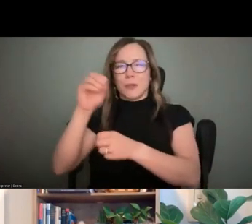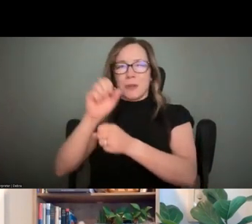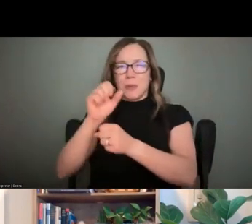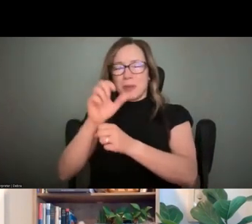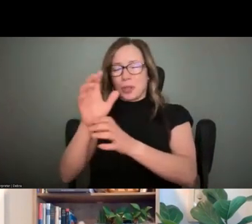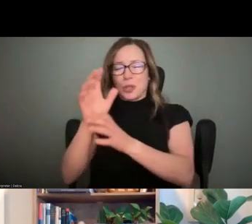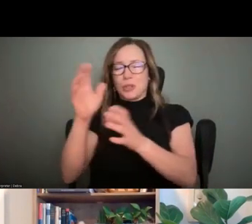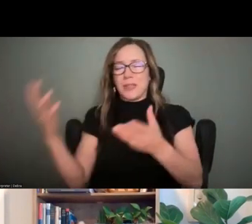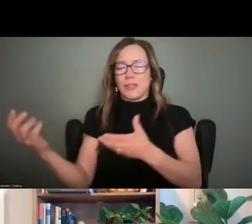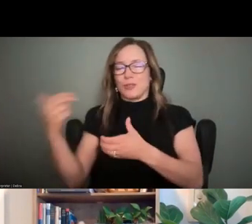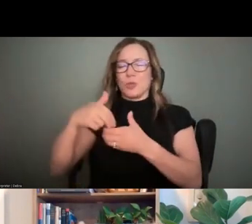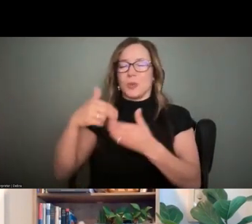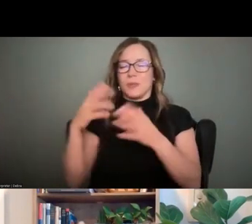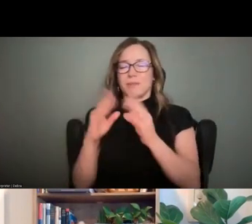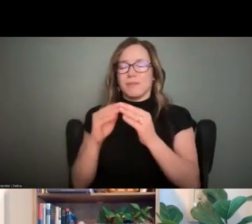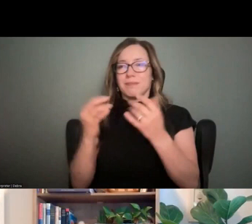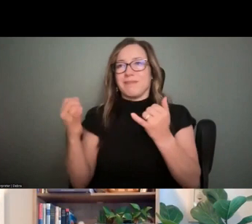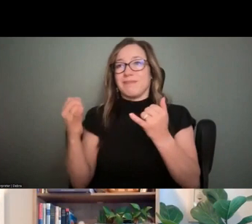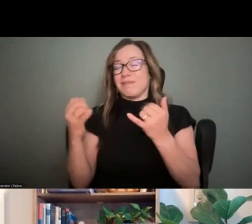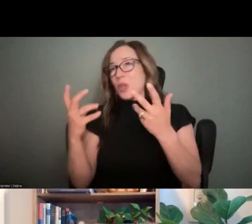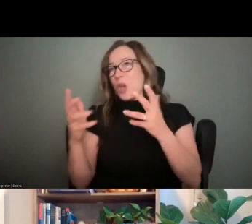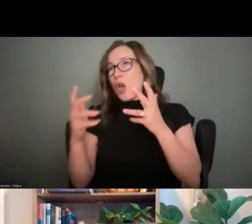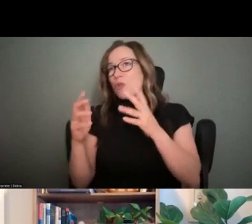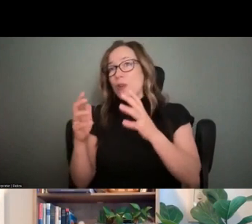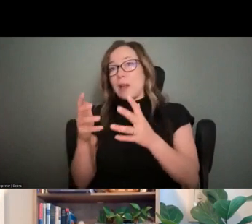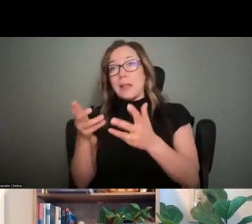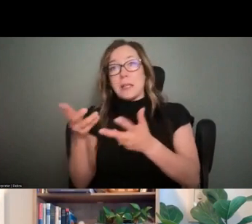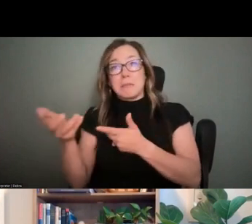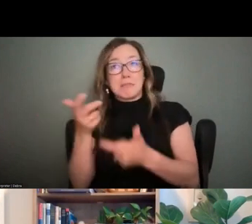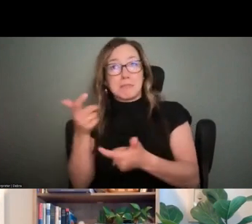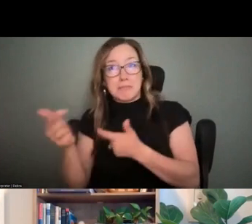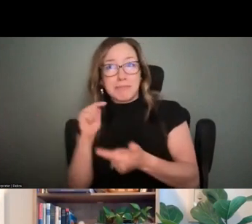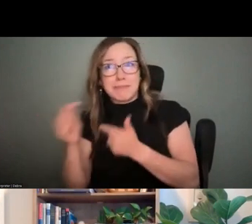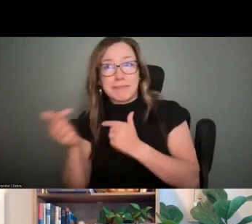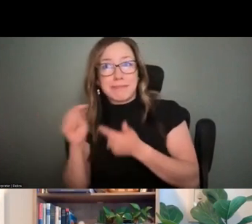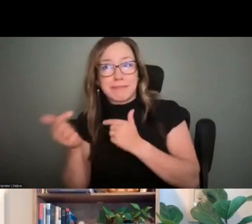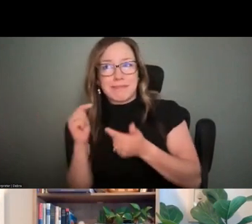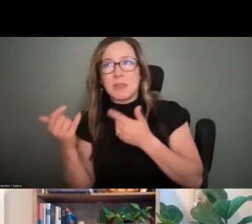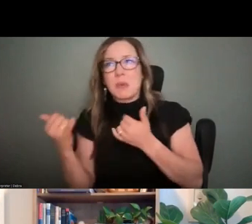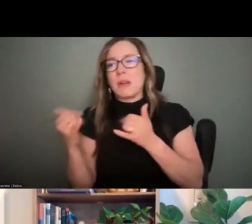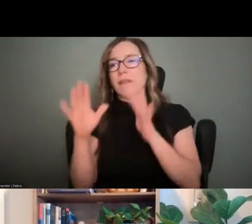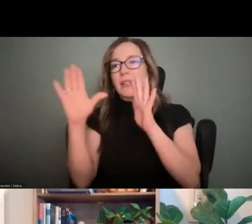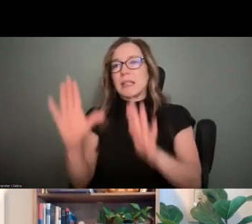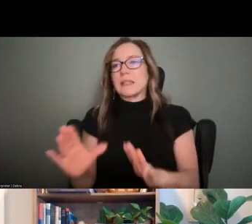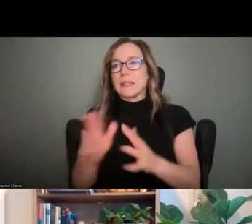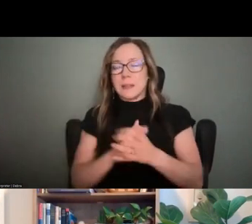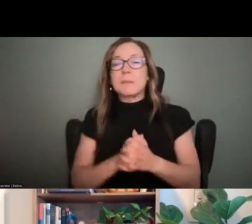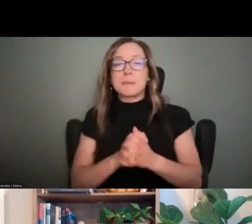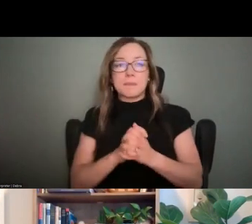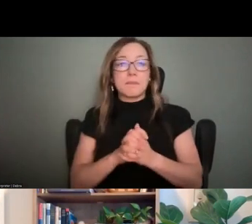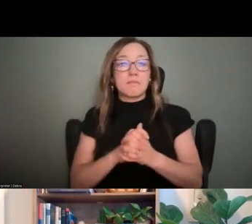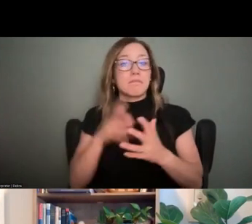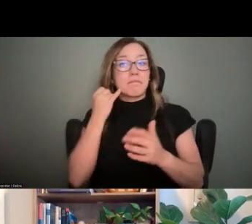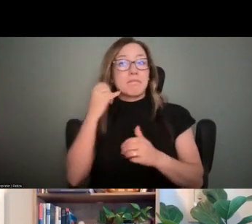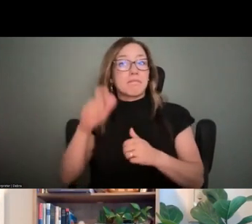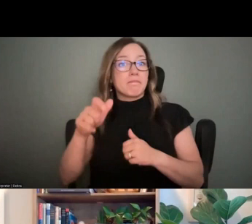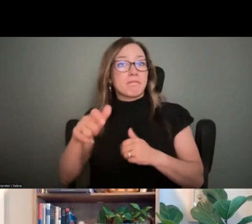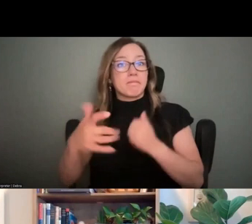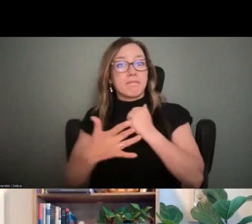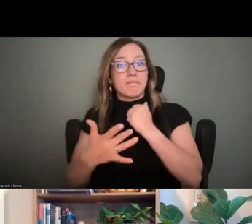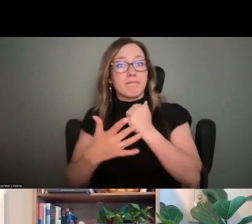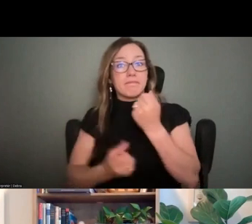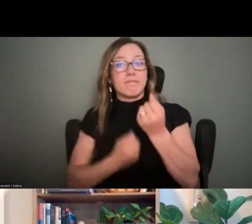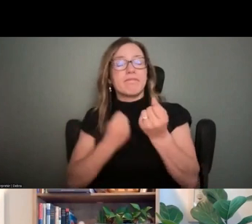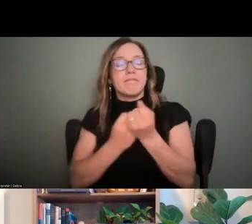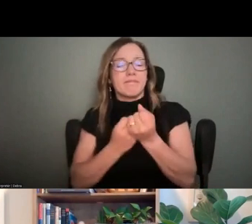the summit. I see some of you are engaging in the chat already, which is fantastic. If you need technical support, you